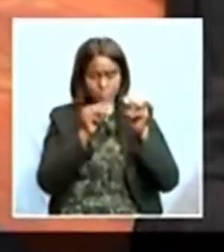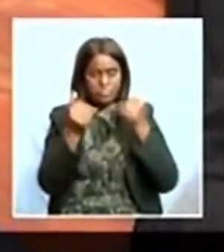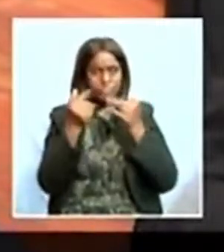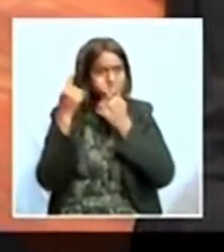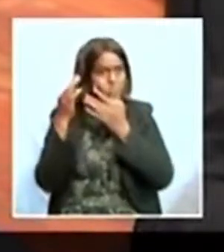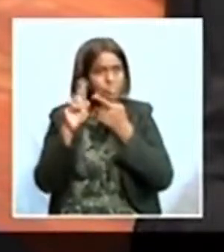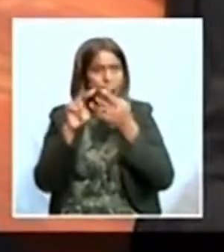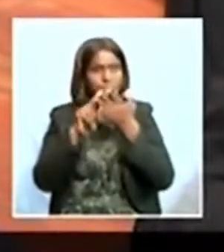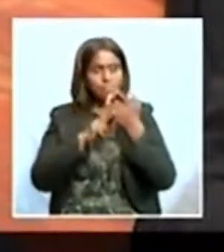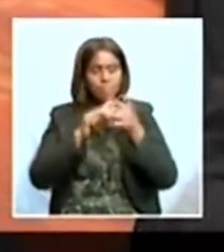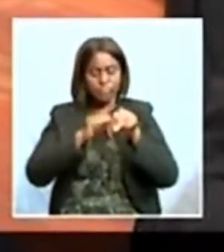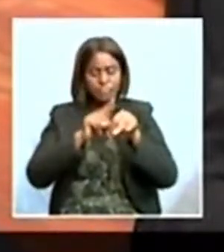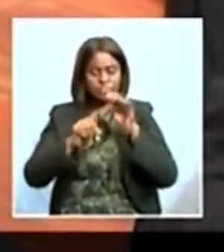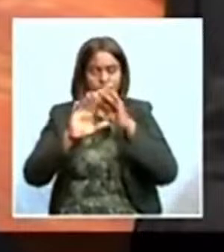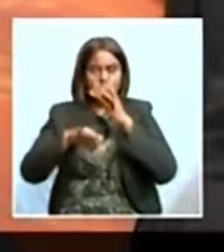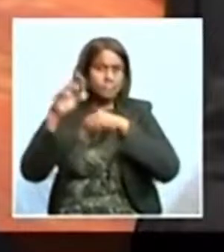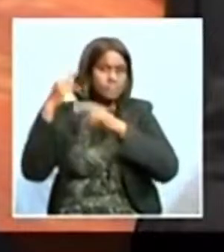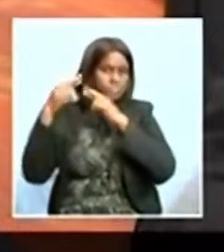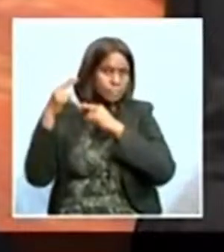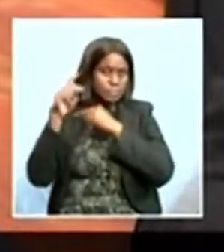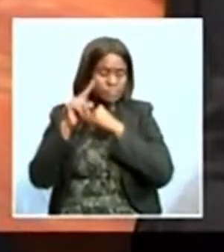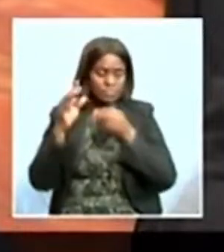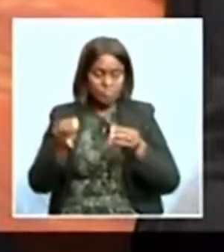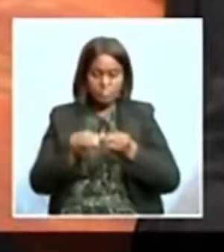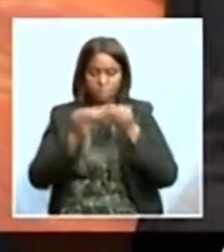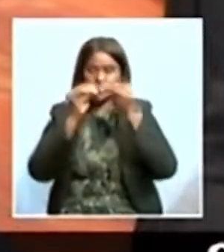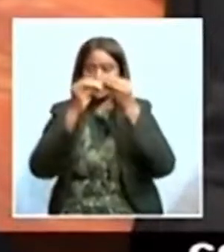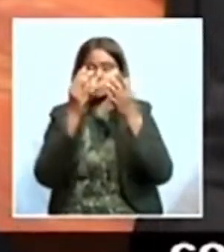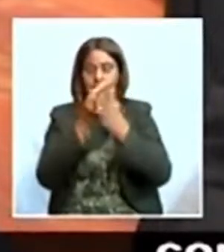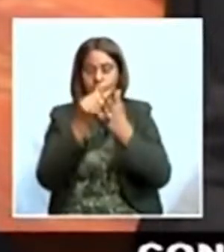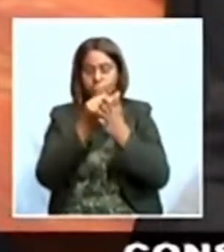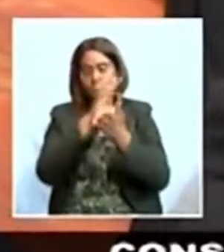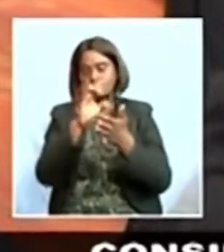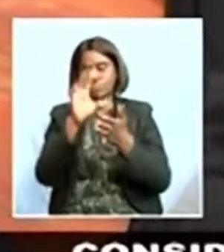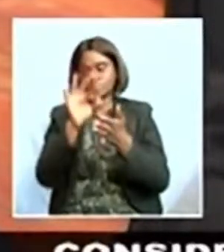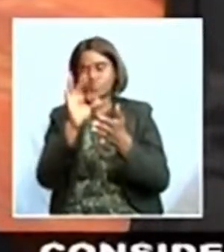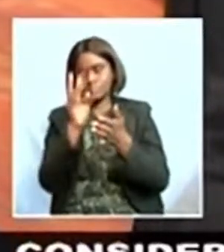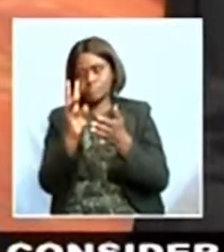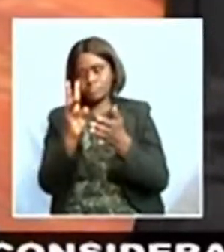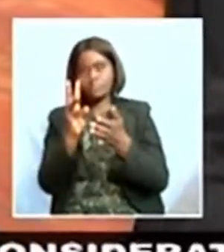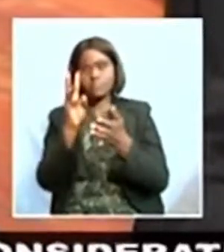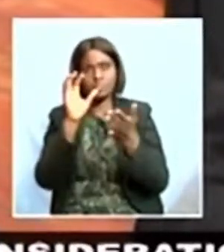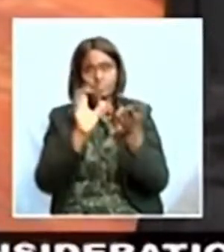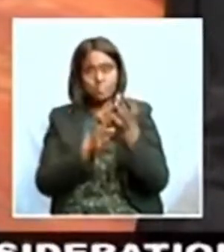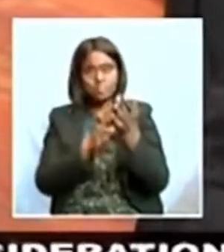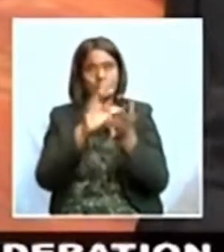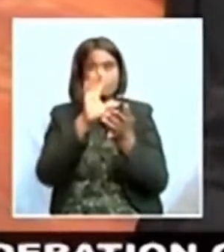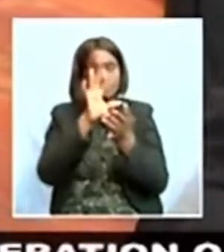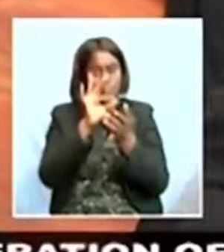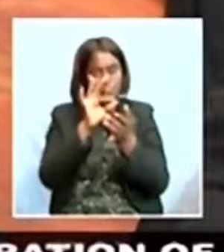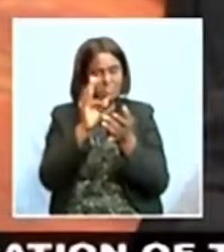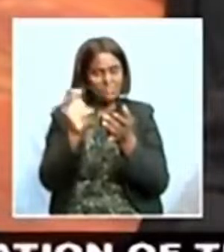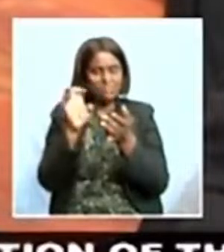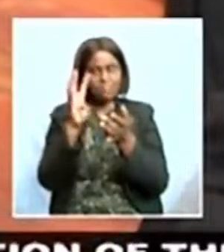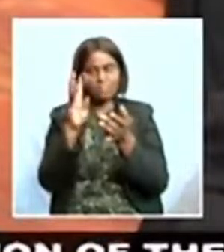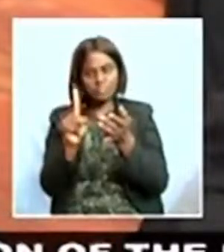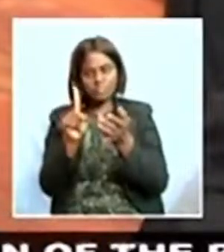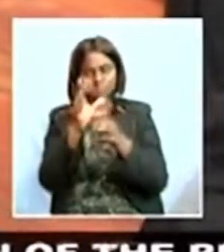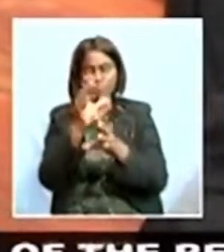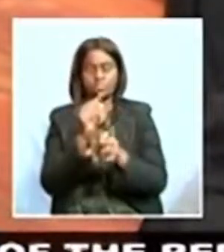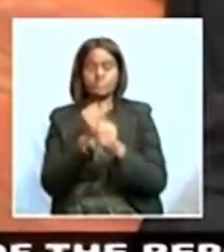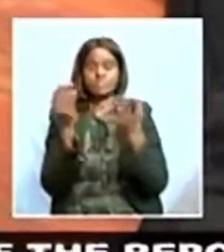report that during the period under review, a total amount of 596 1,741 was not received as